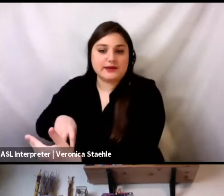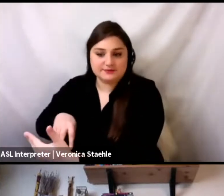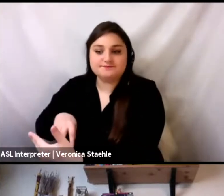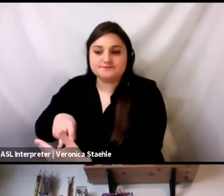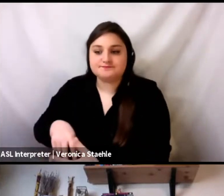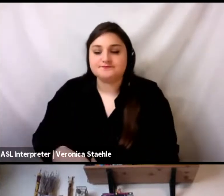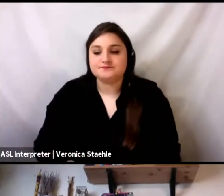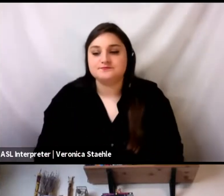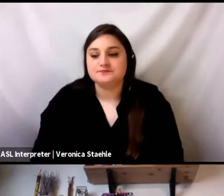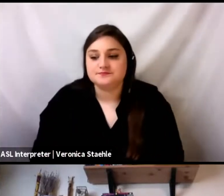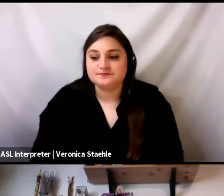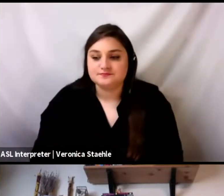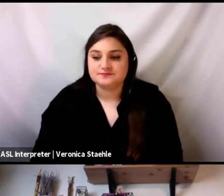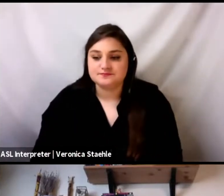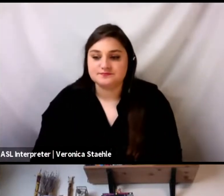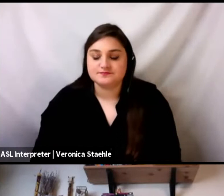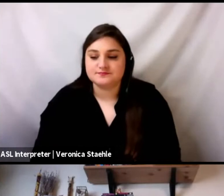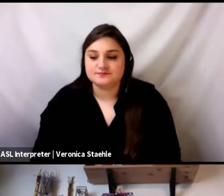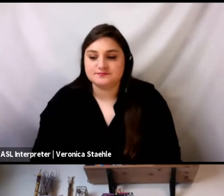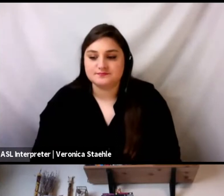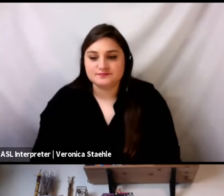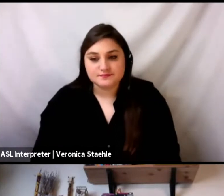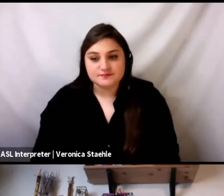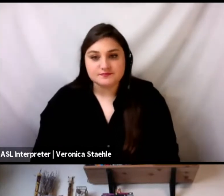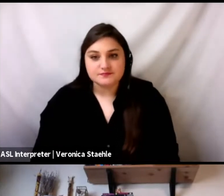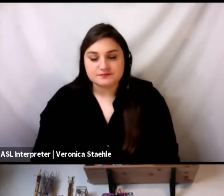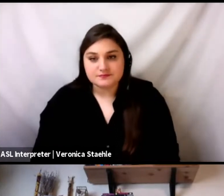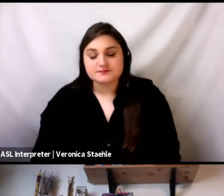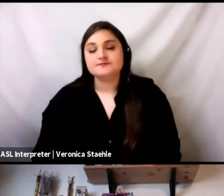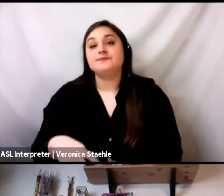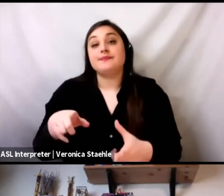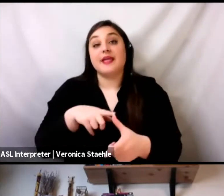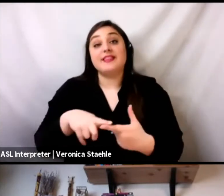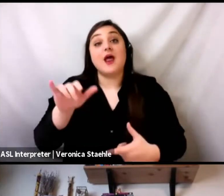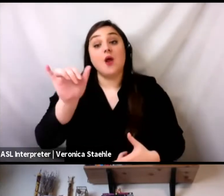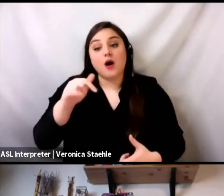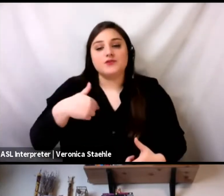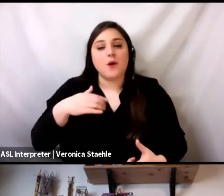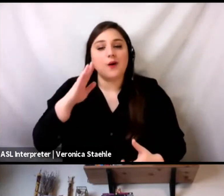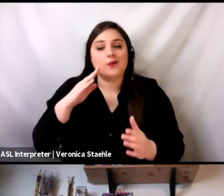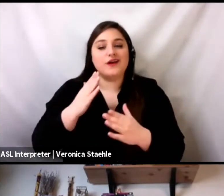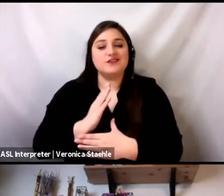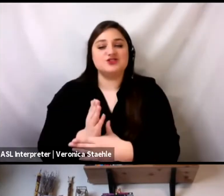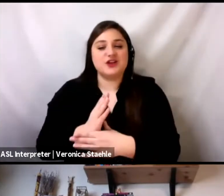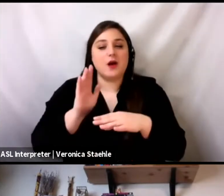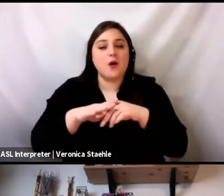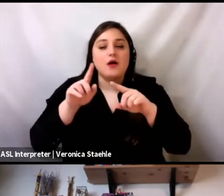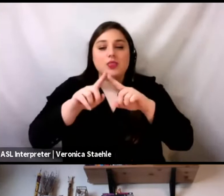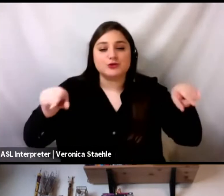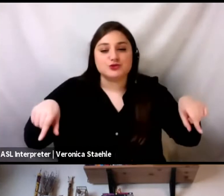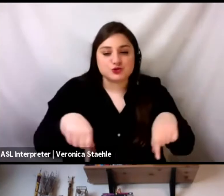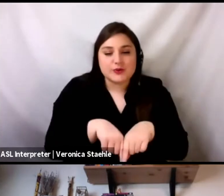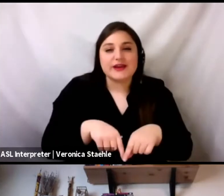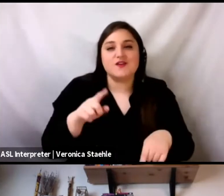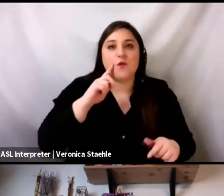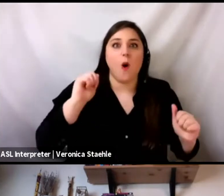then I'm also going to screen share it and just gradually browse through it,